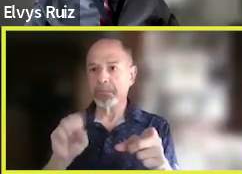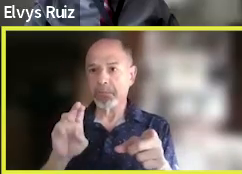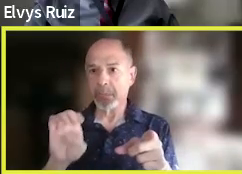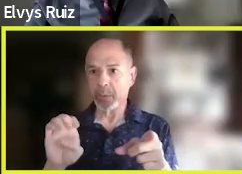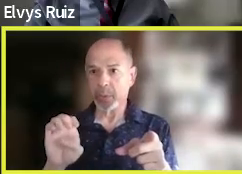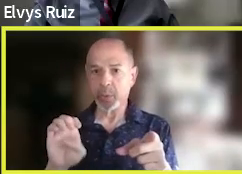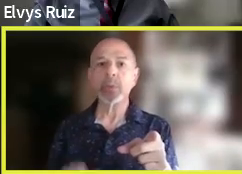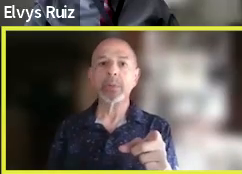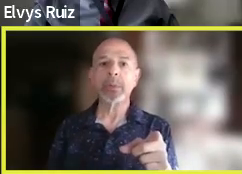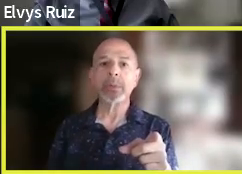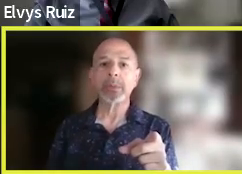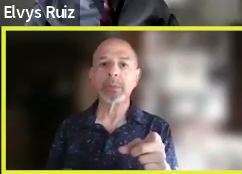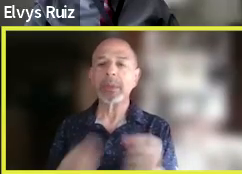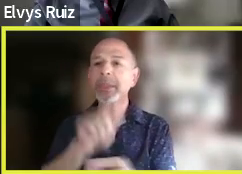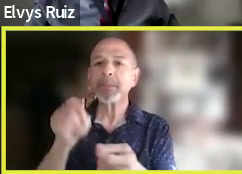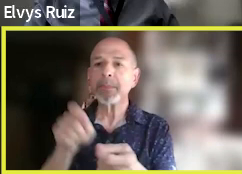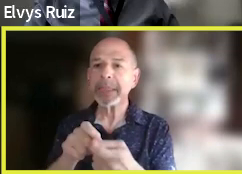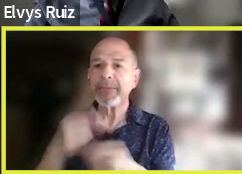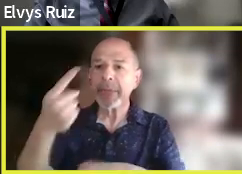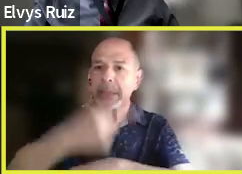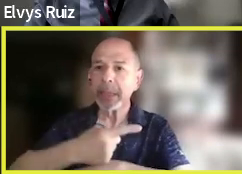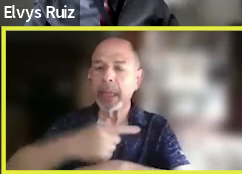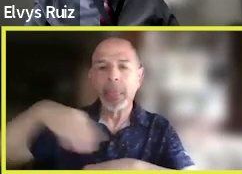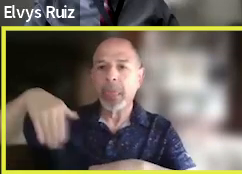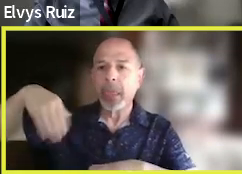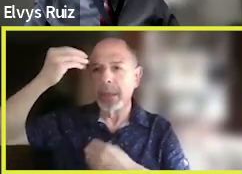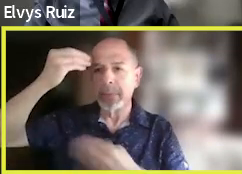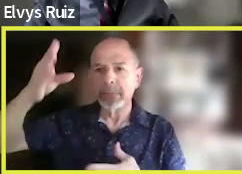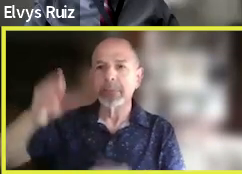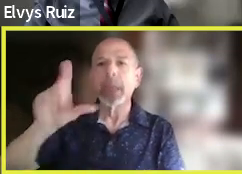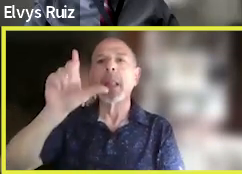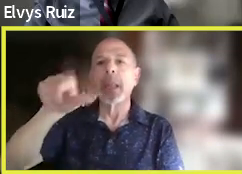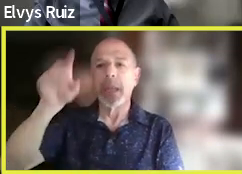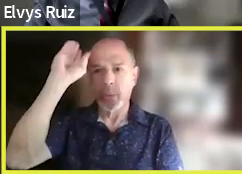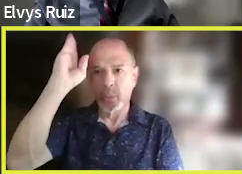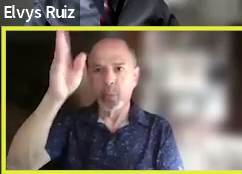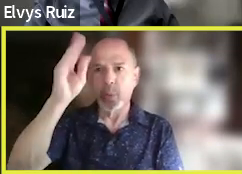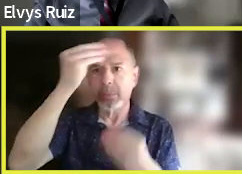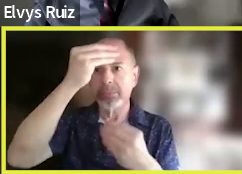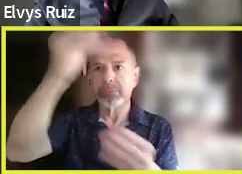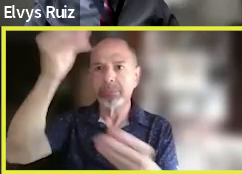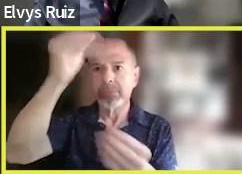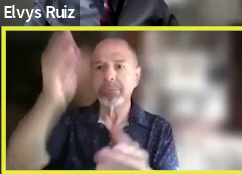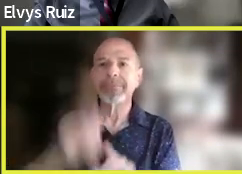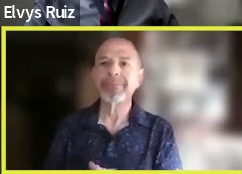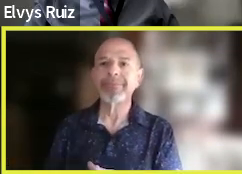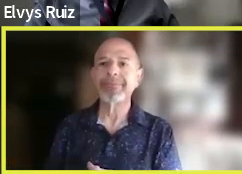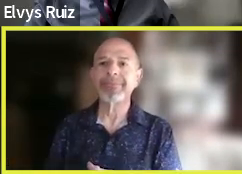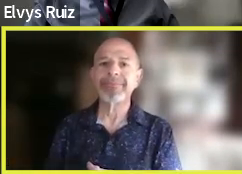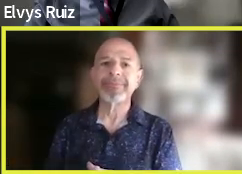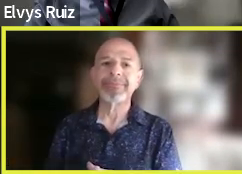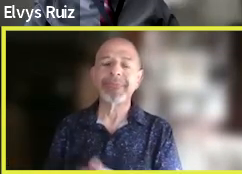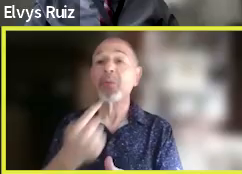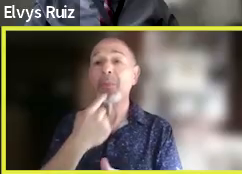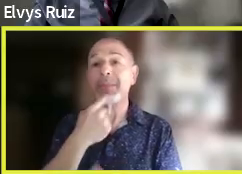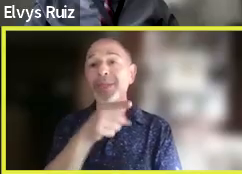we don't have a date specific yet. So again, more to come on that. But I just, again, can't say enough, and I will miss her